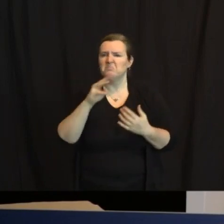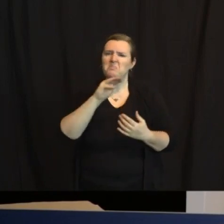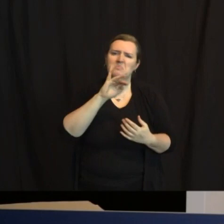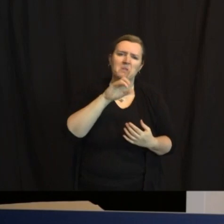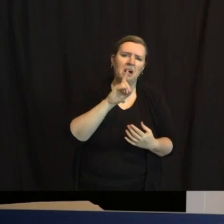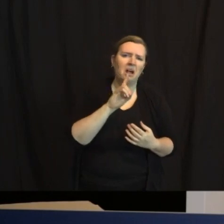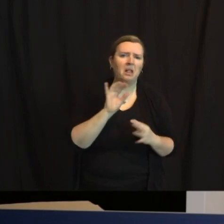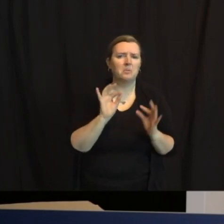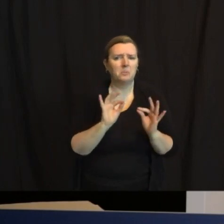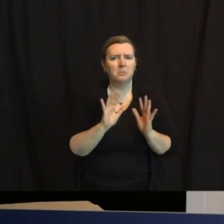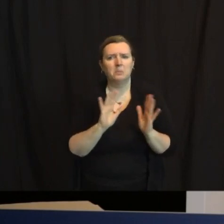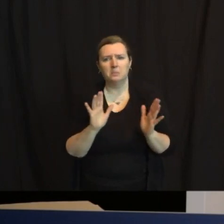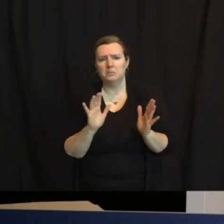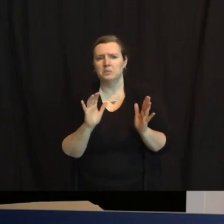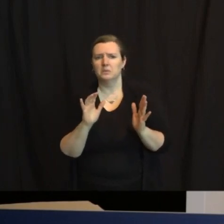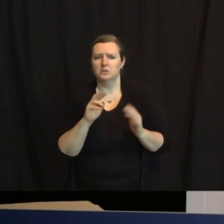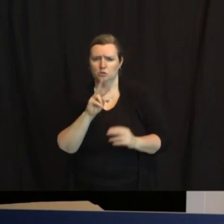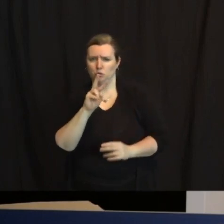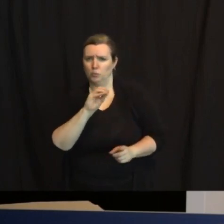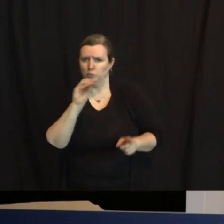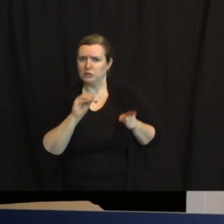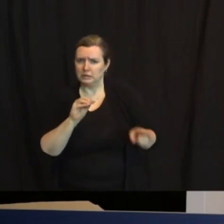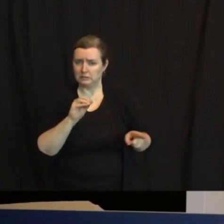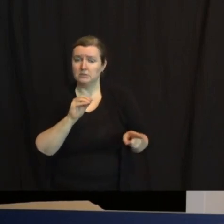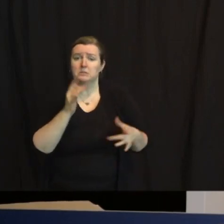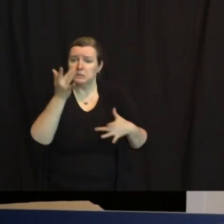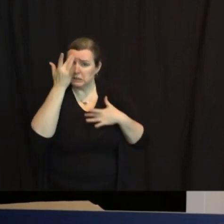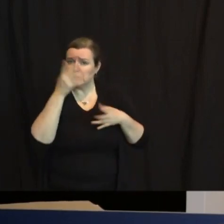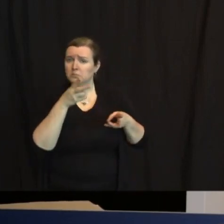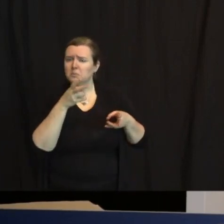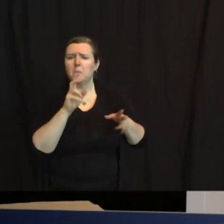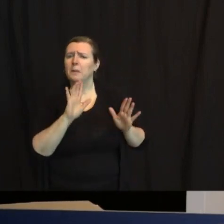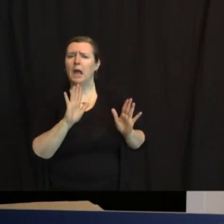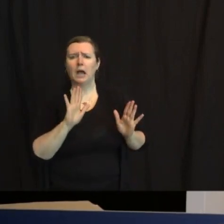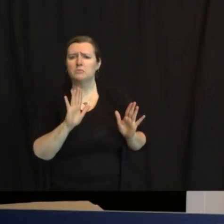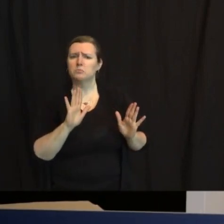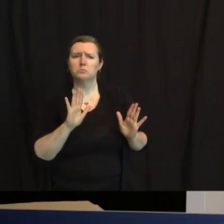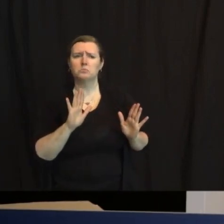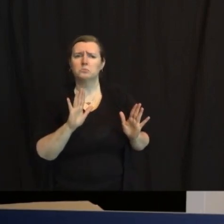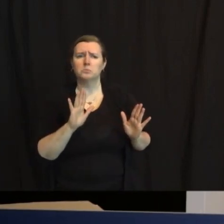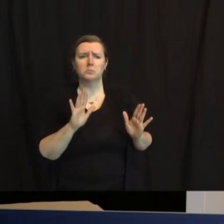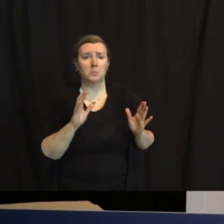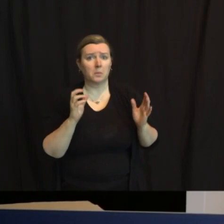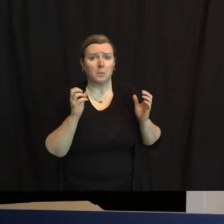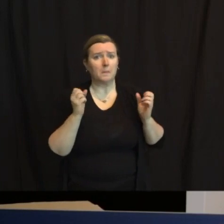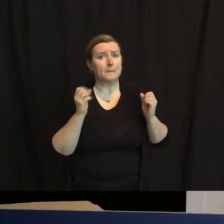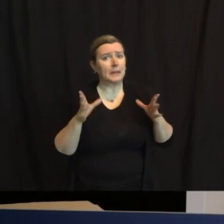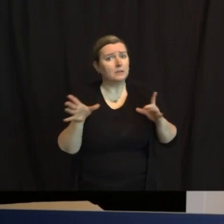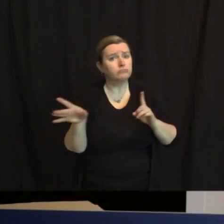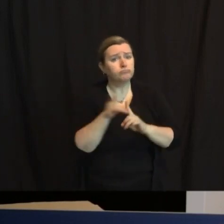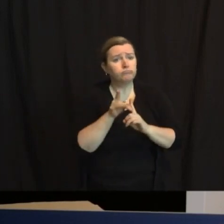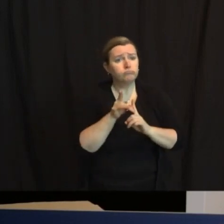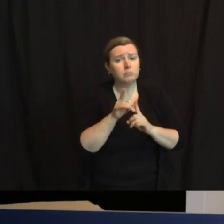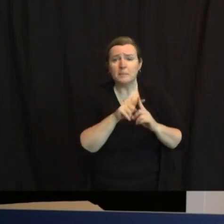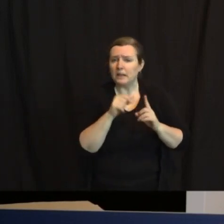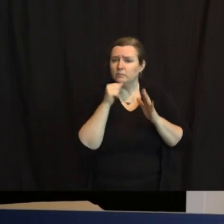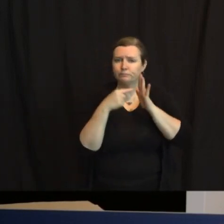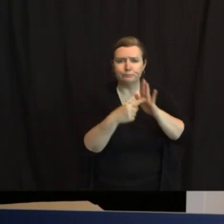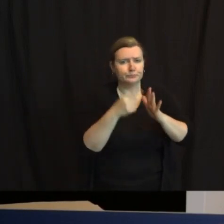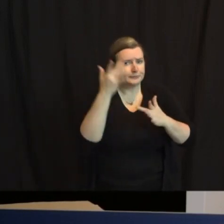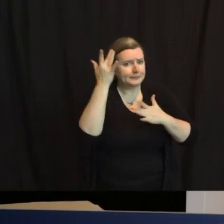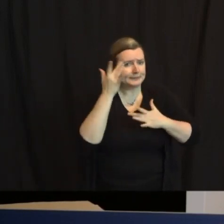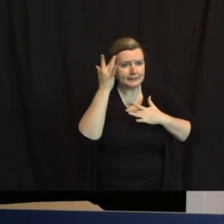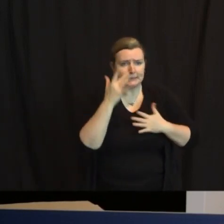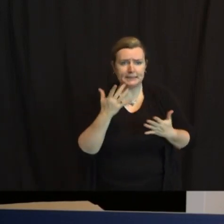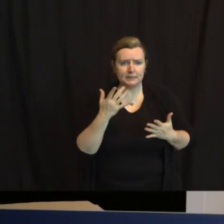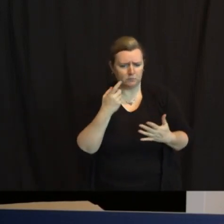forth. So the very large majority of children either don't get sick at all or get minimally sick, and it's not even picked up, so that this